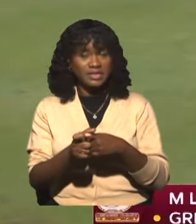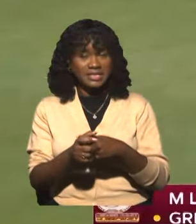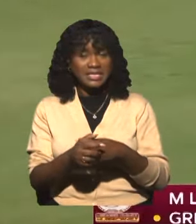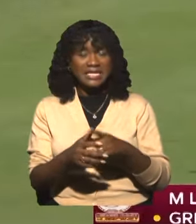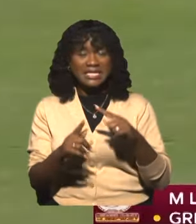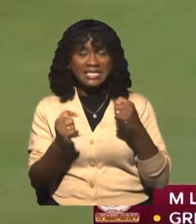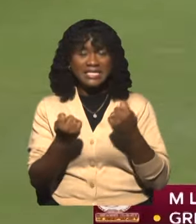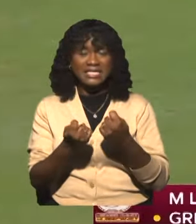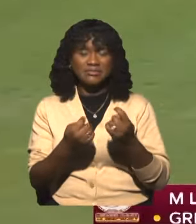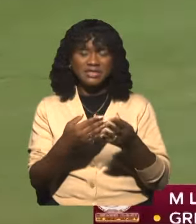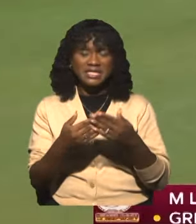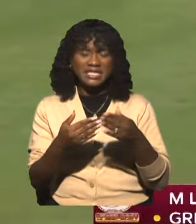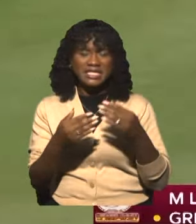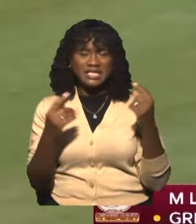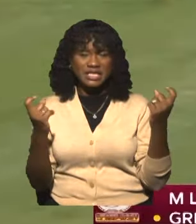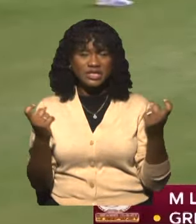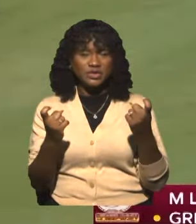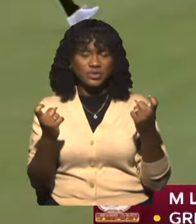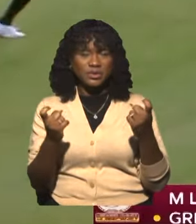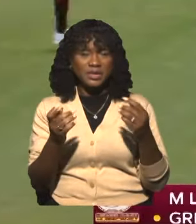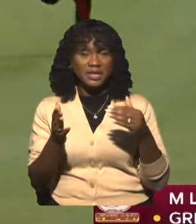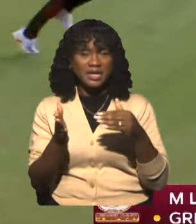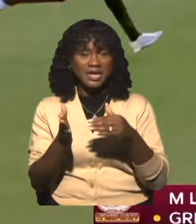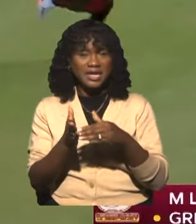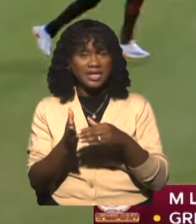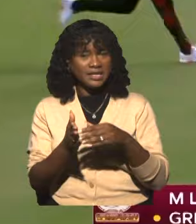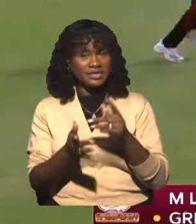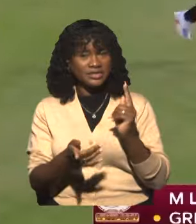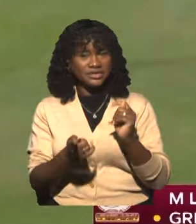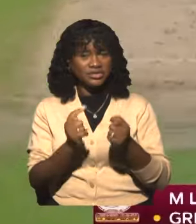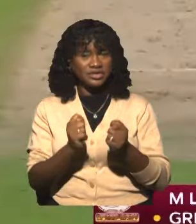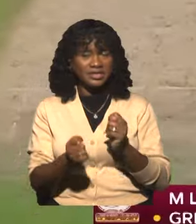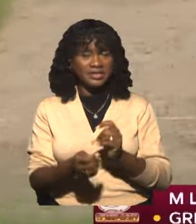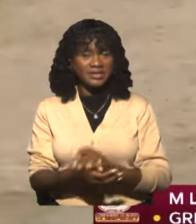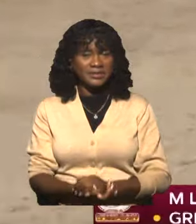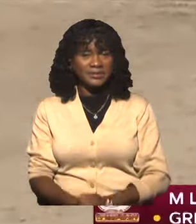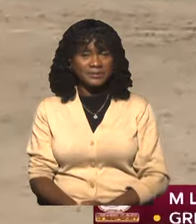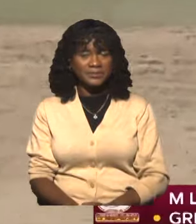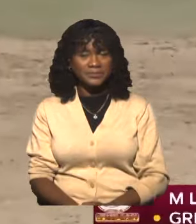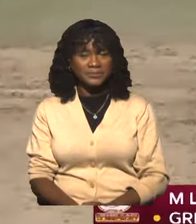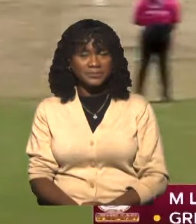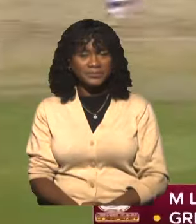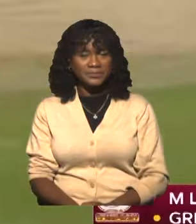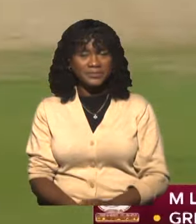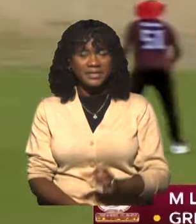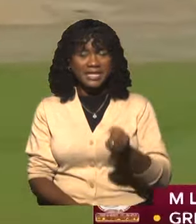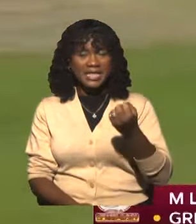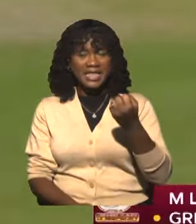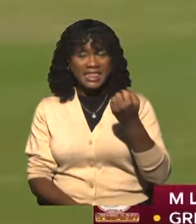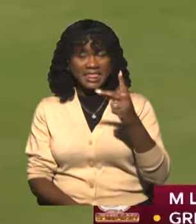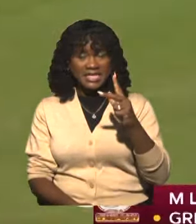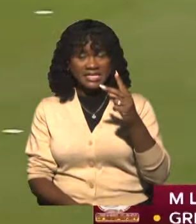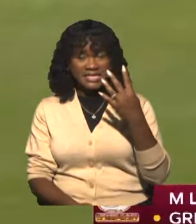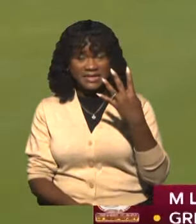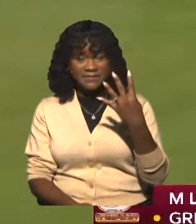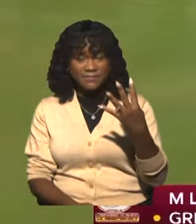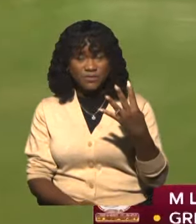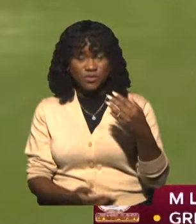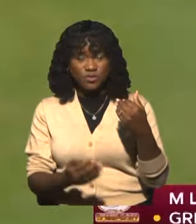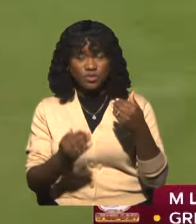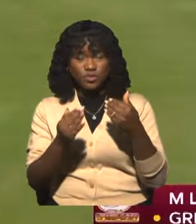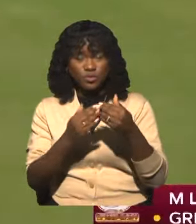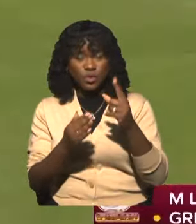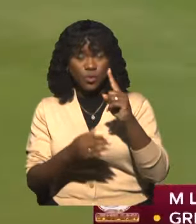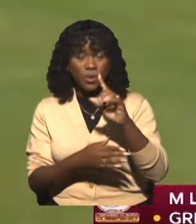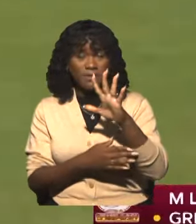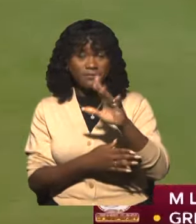team to an easy win over the defending champions. Greaves struck 13 fours on his way to 151